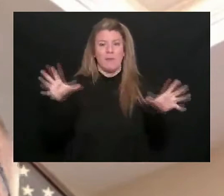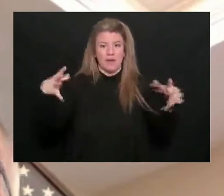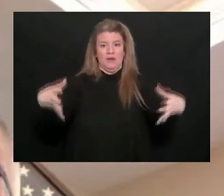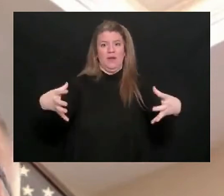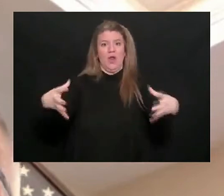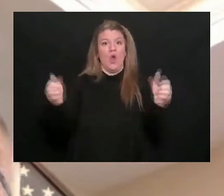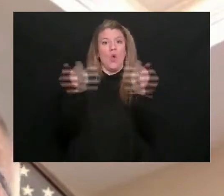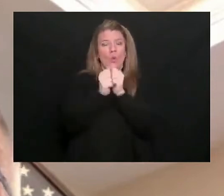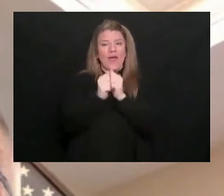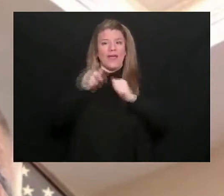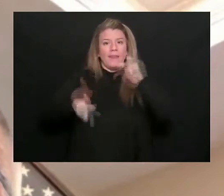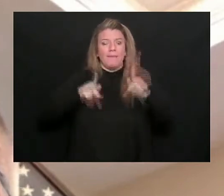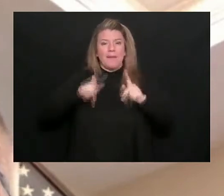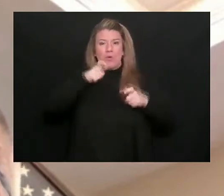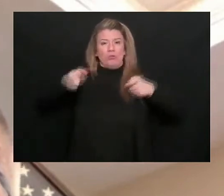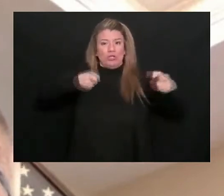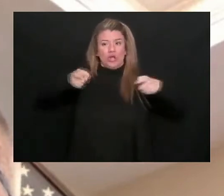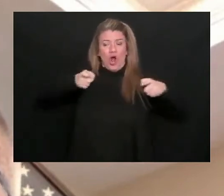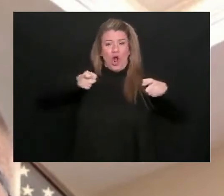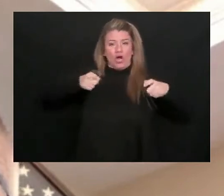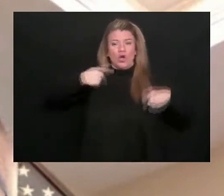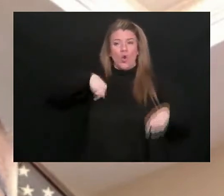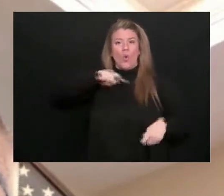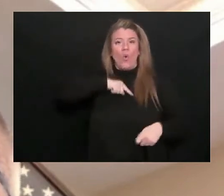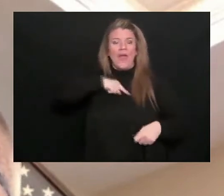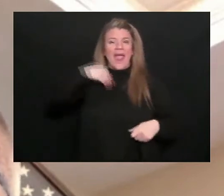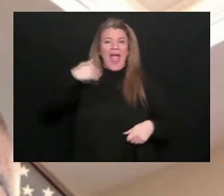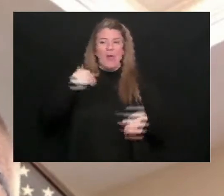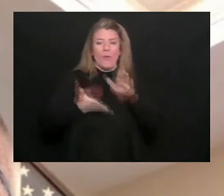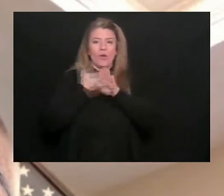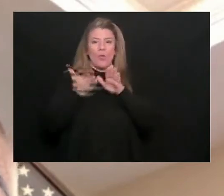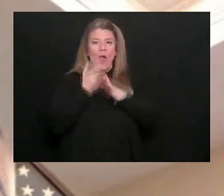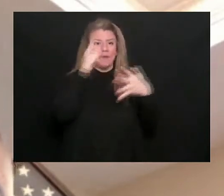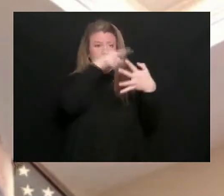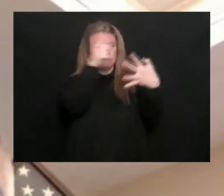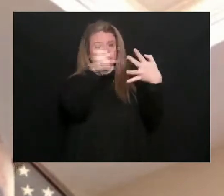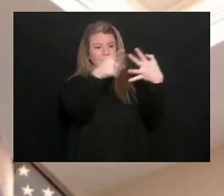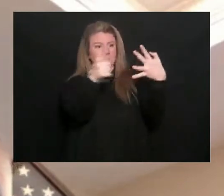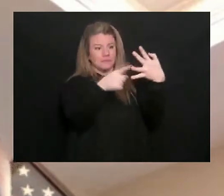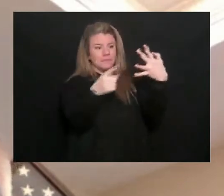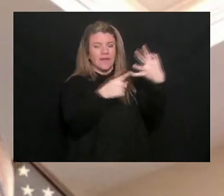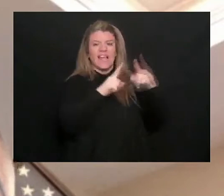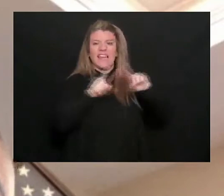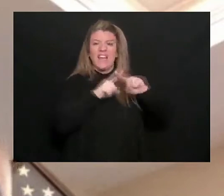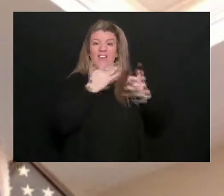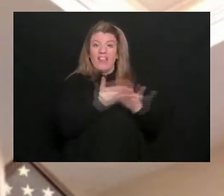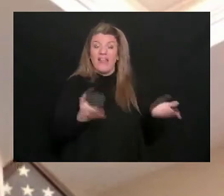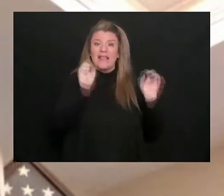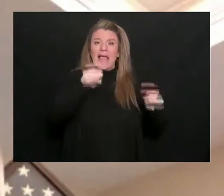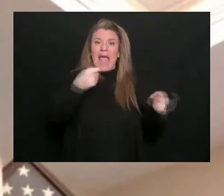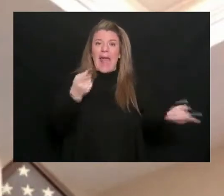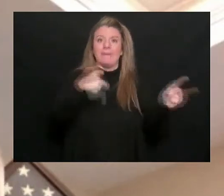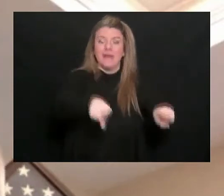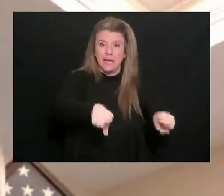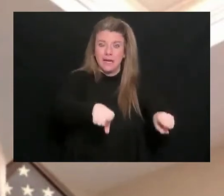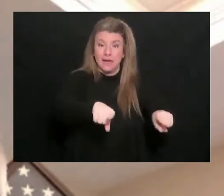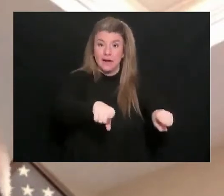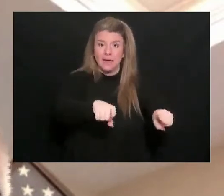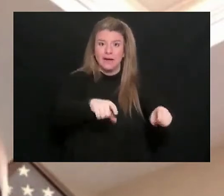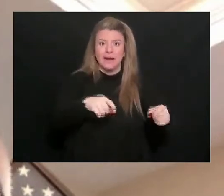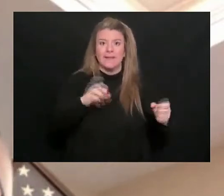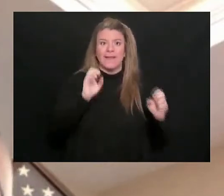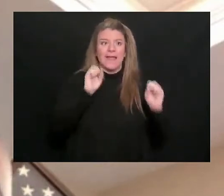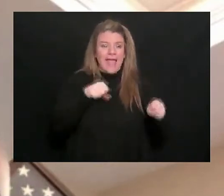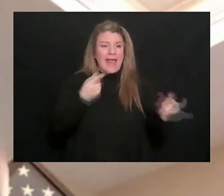facilitator, a series of inputs related to a scenario that in this case